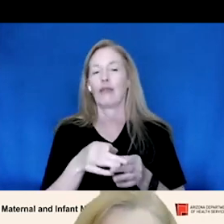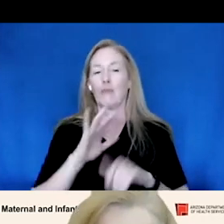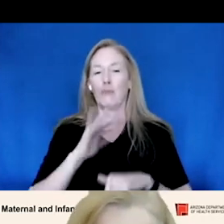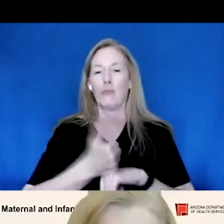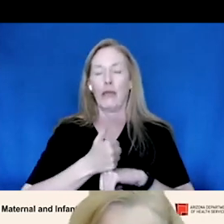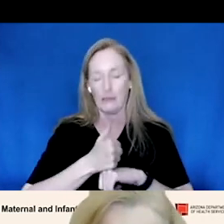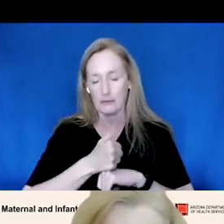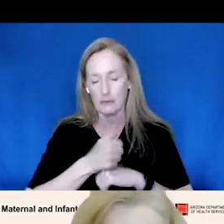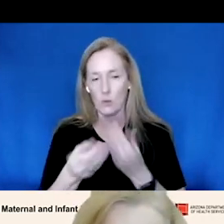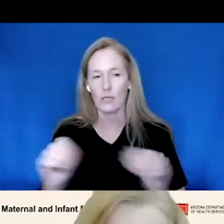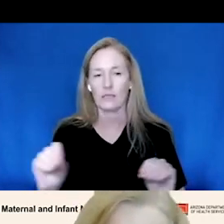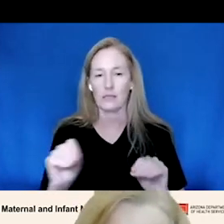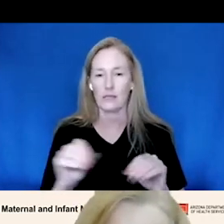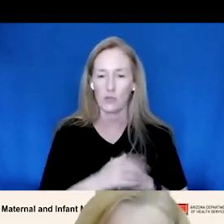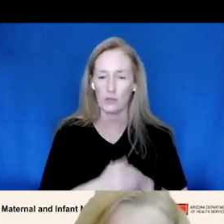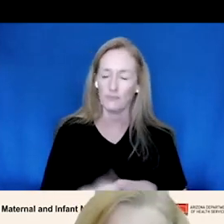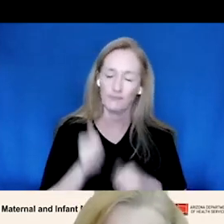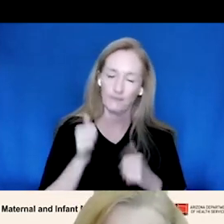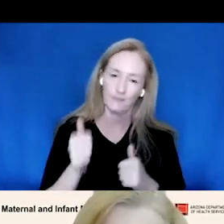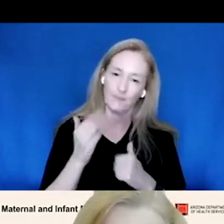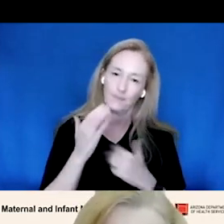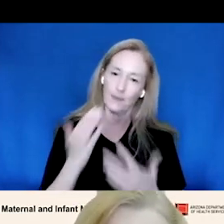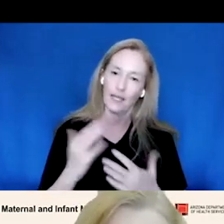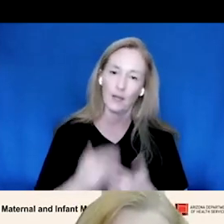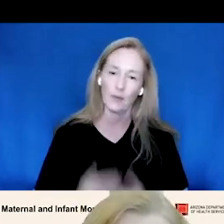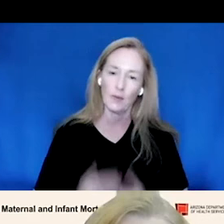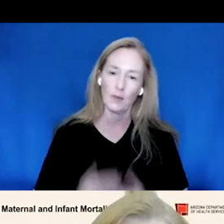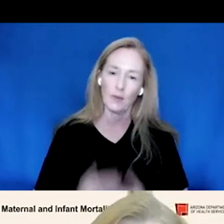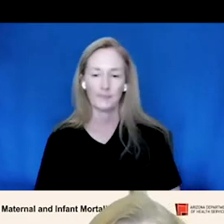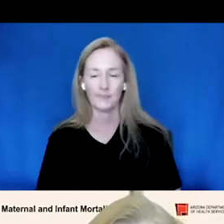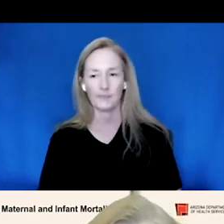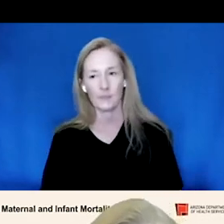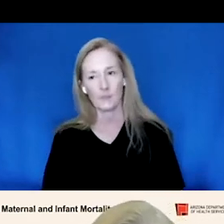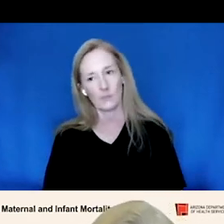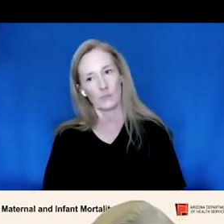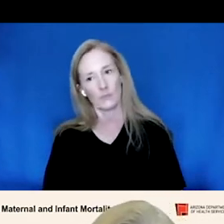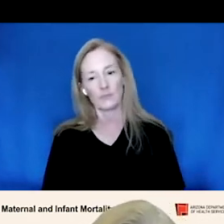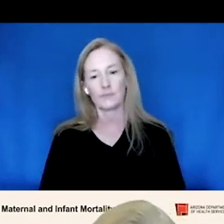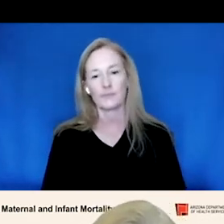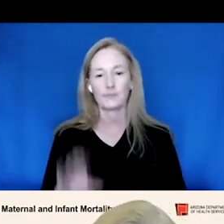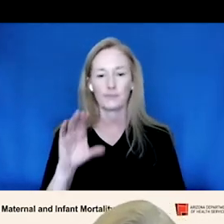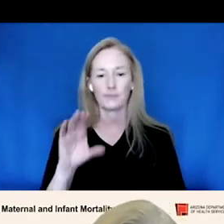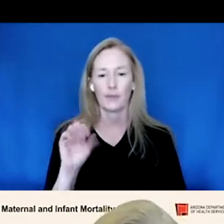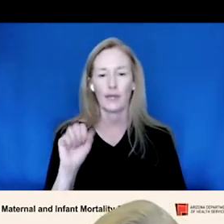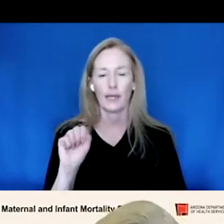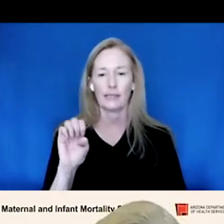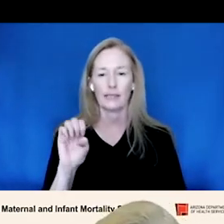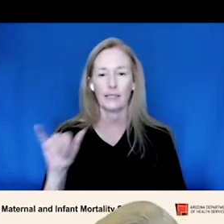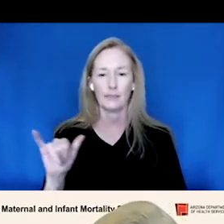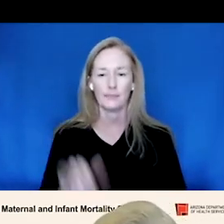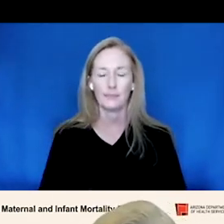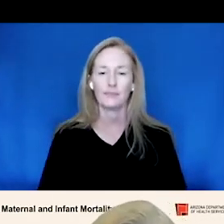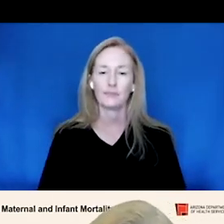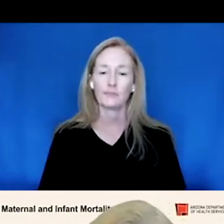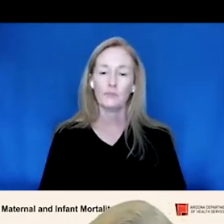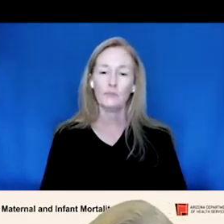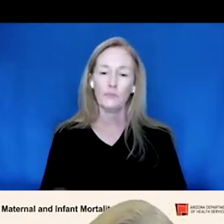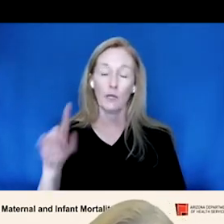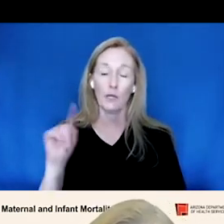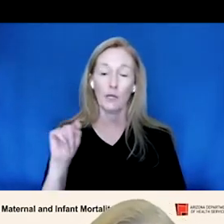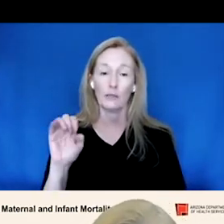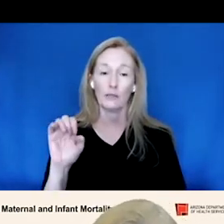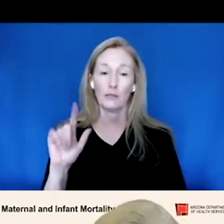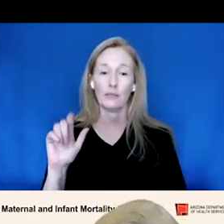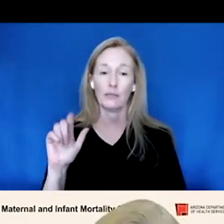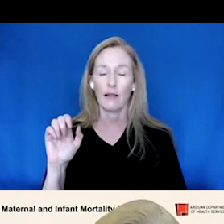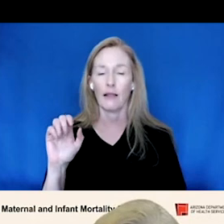Great, that's great information. Thanks, Melanie. Question for Casey. For telehealth, did you have RNs or